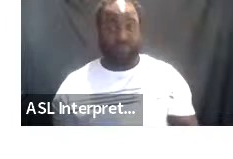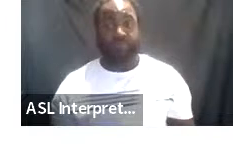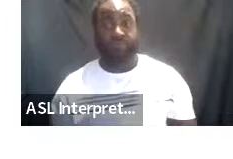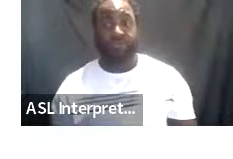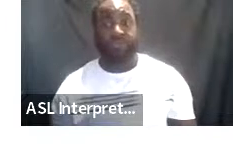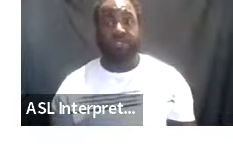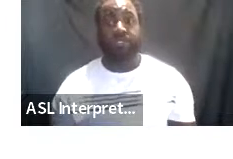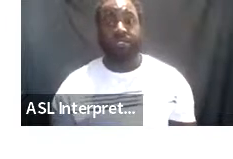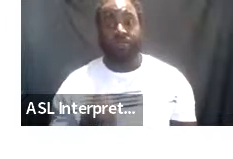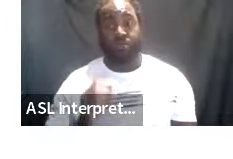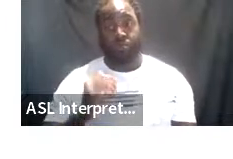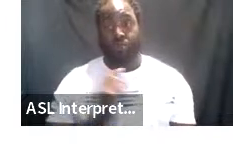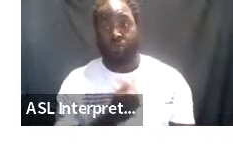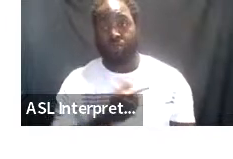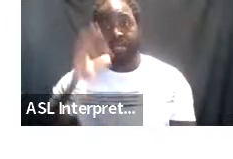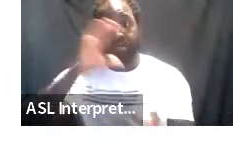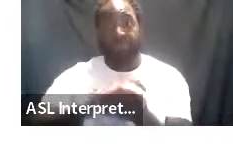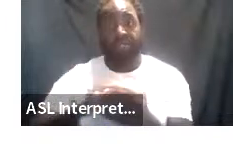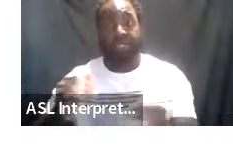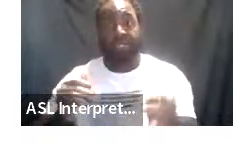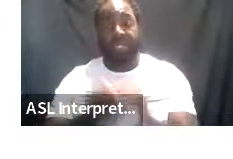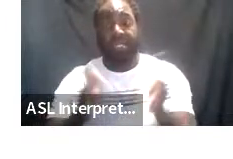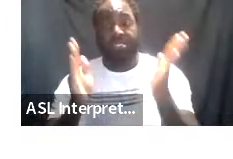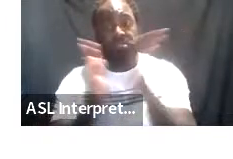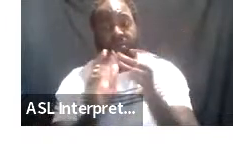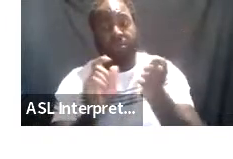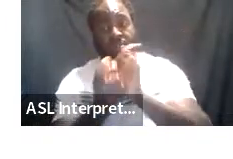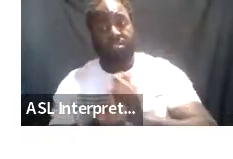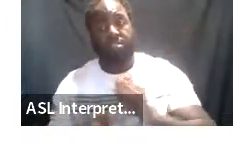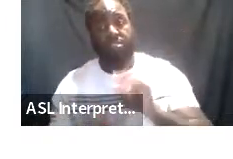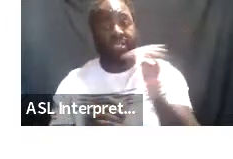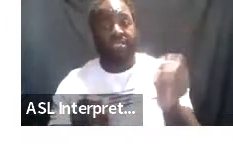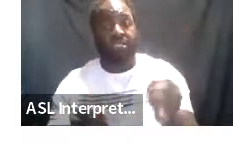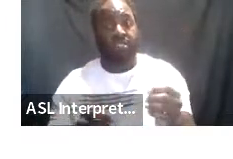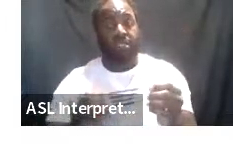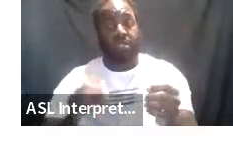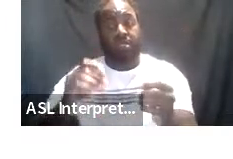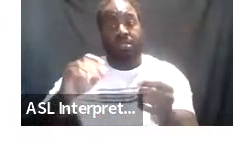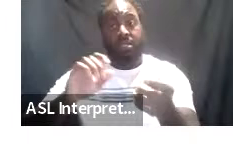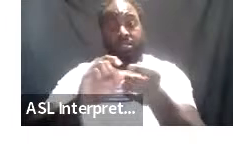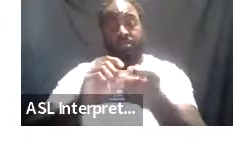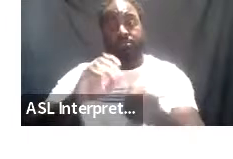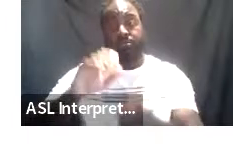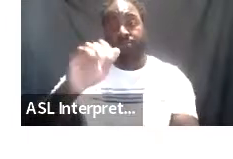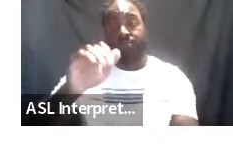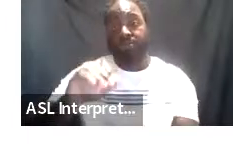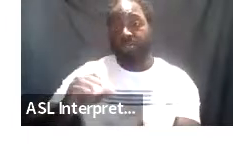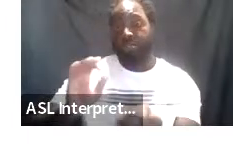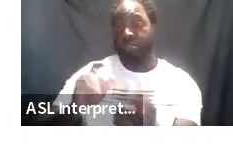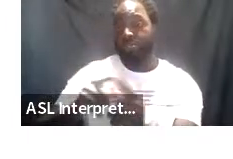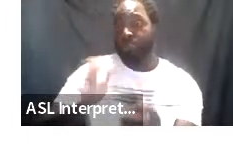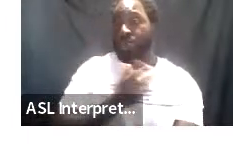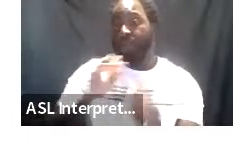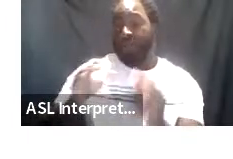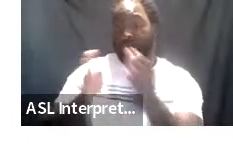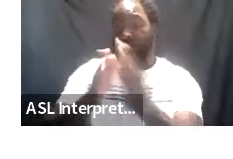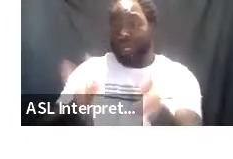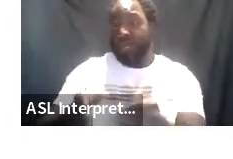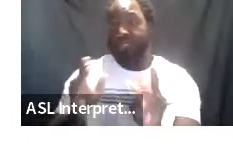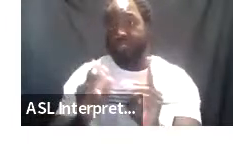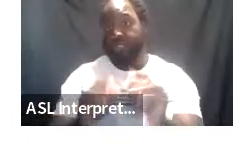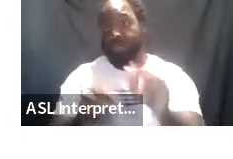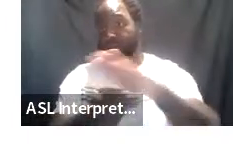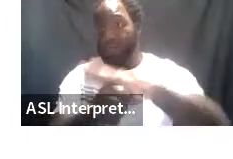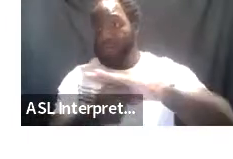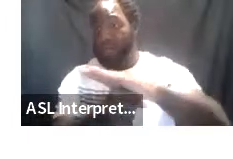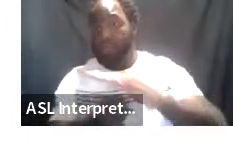And we believe that relatively small changes and adjustments to the zoning across a wide geography,